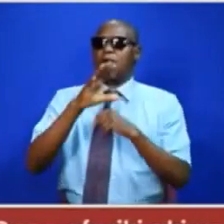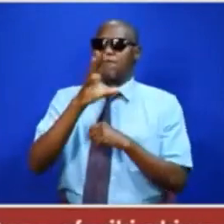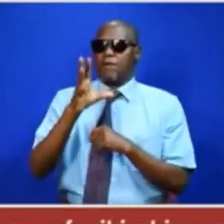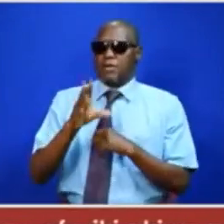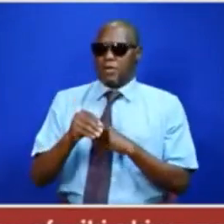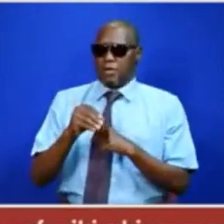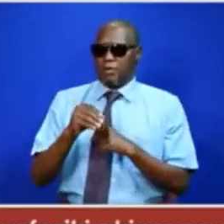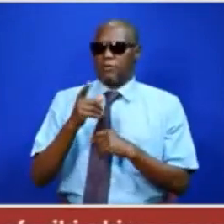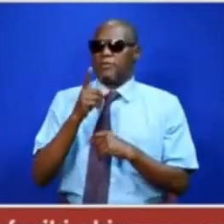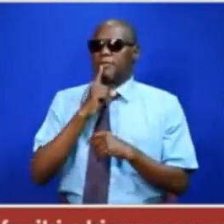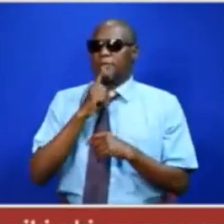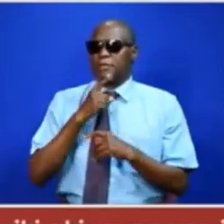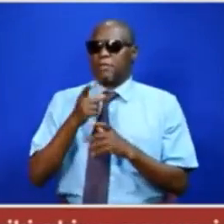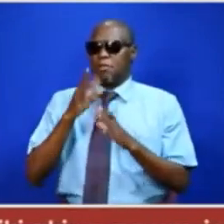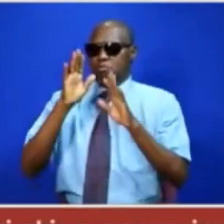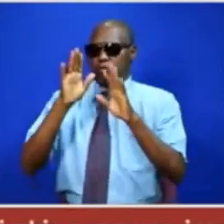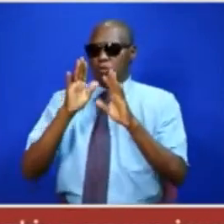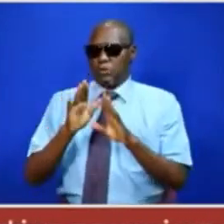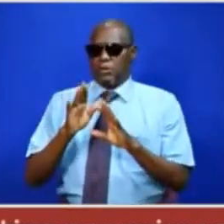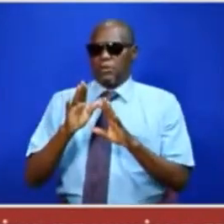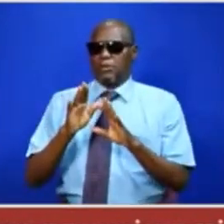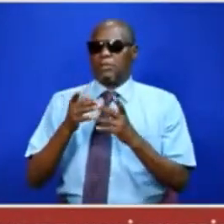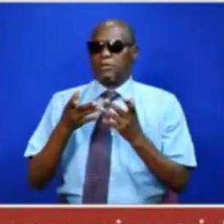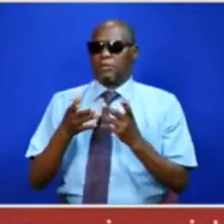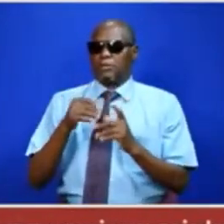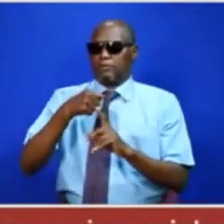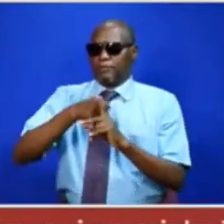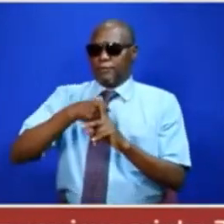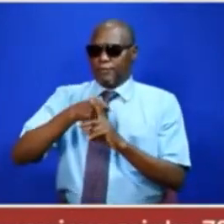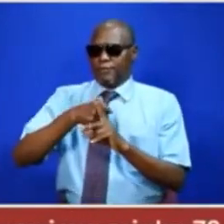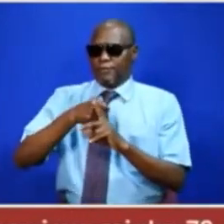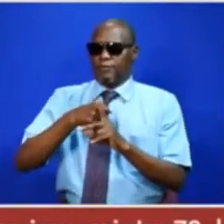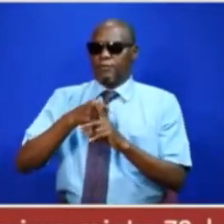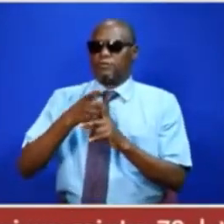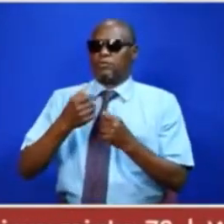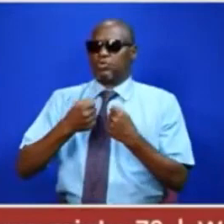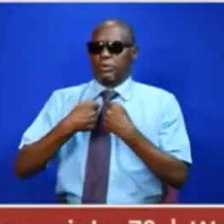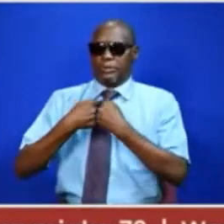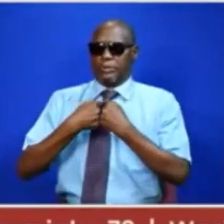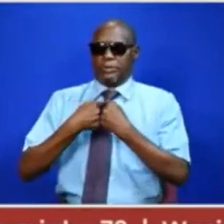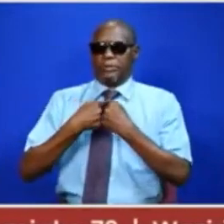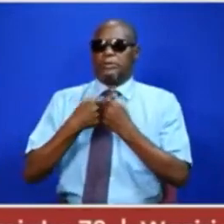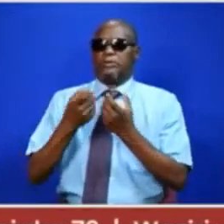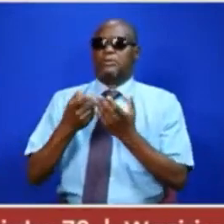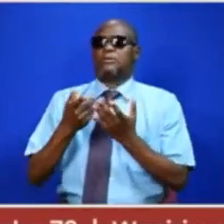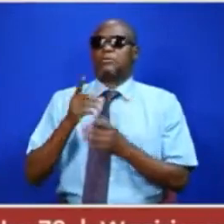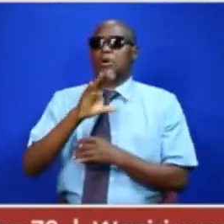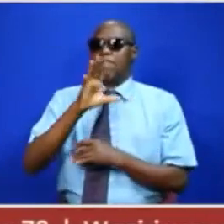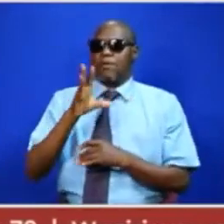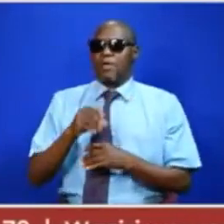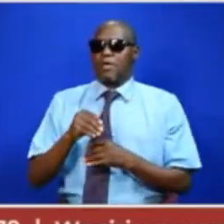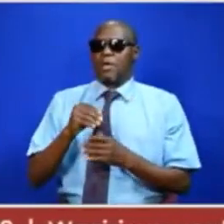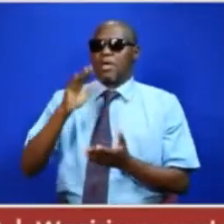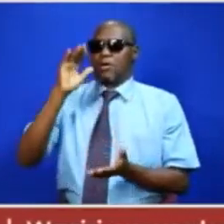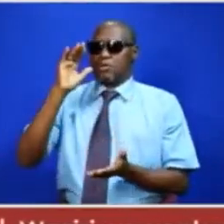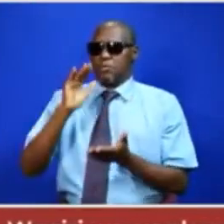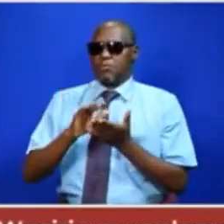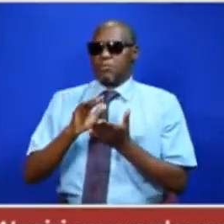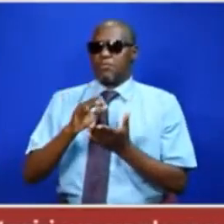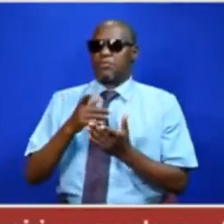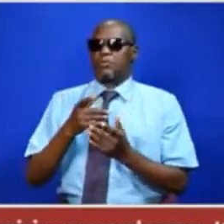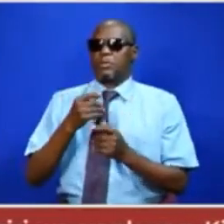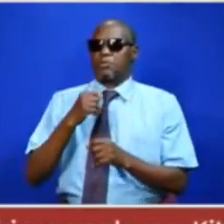amesisitiza haja ya dharura ya uongozi madhubuti ili kukabiliana na changamoto kubwa za bara hili na kufungua uwezo wake